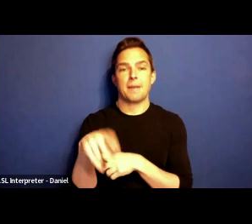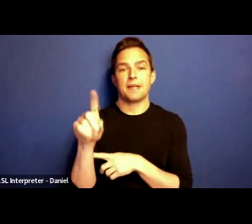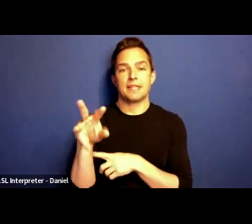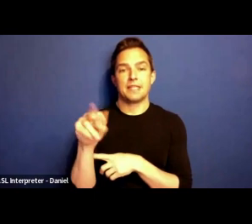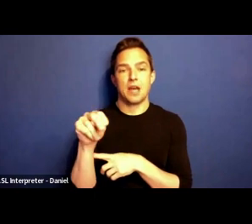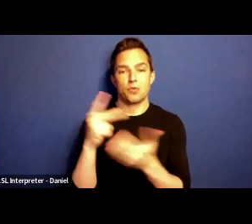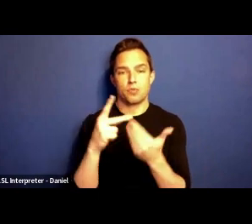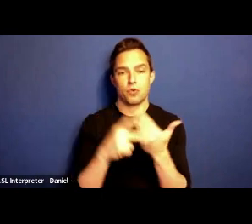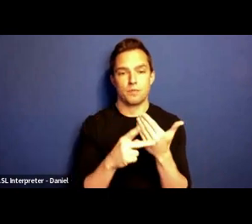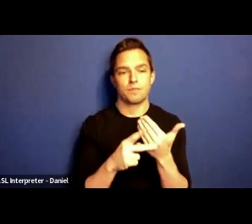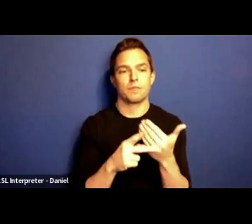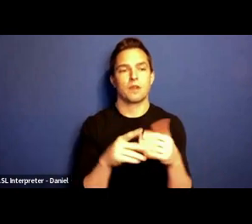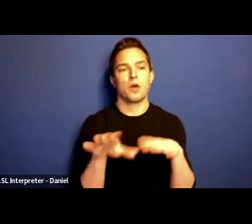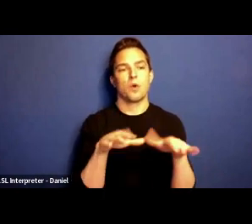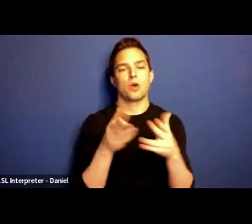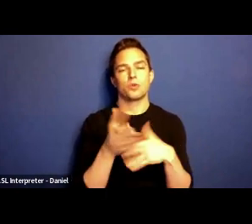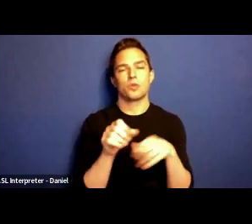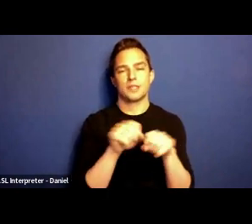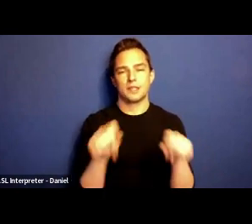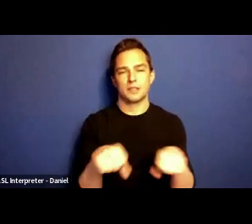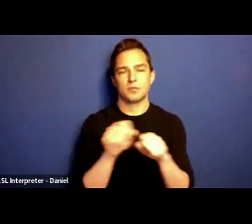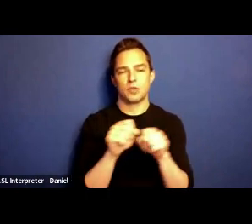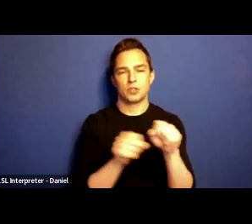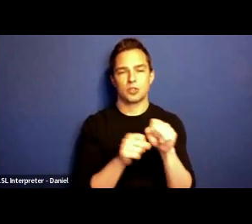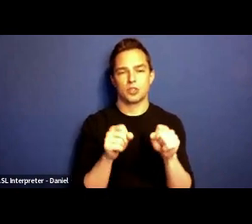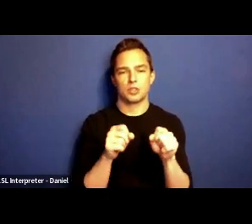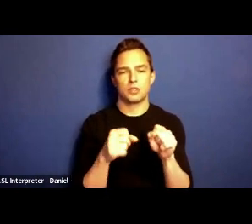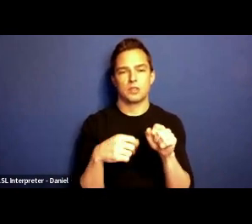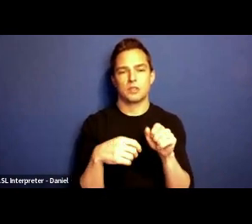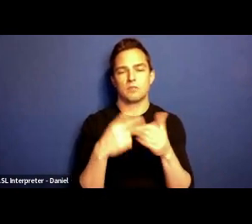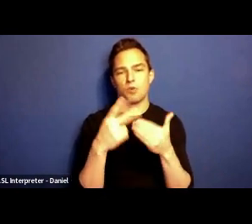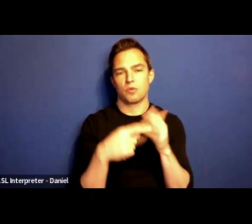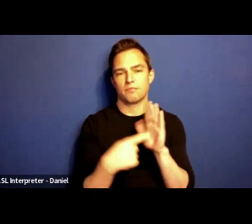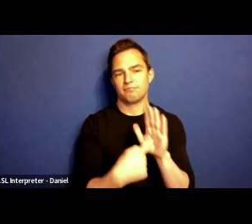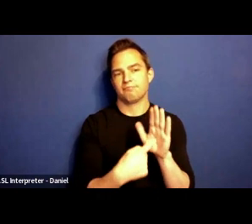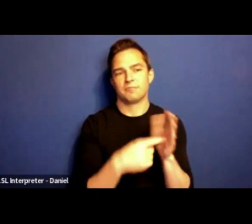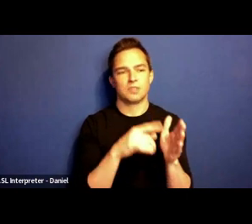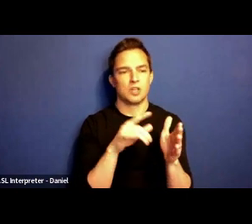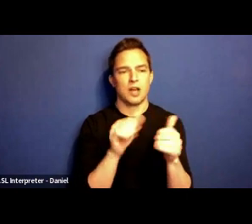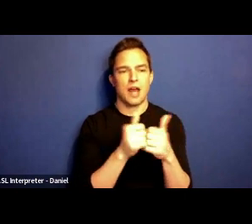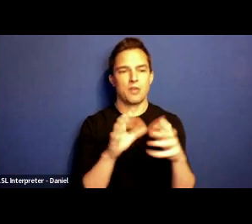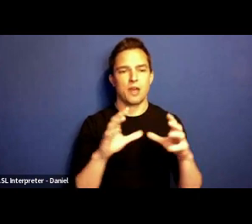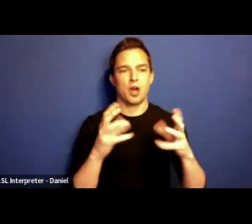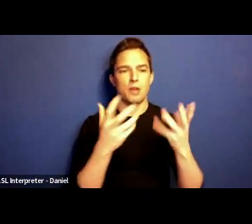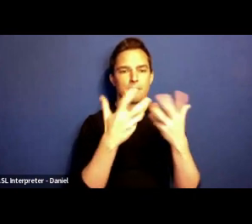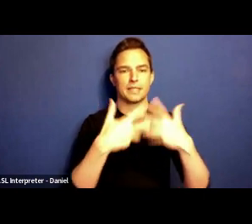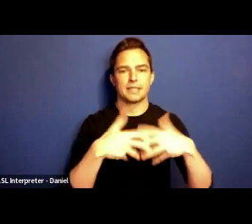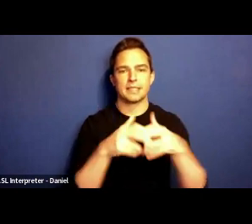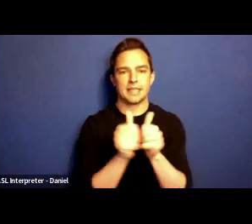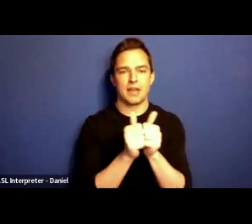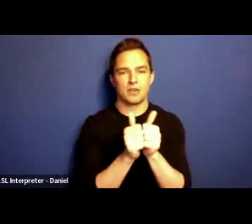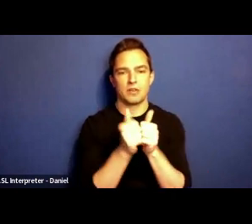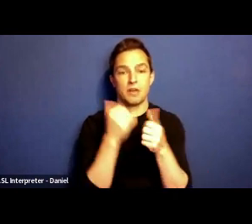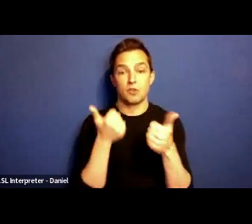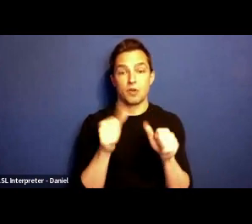walk through the system structure diagram to show kind of how these all sit together, which I think is really important. If we're trying to understand the